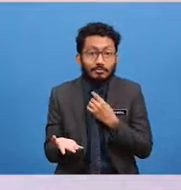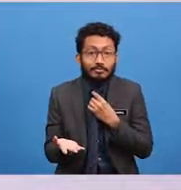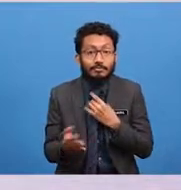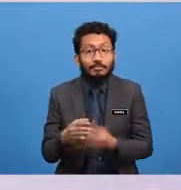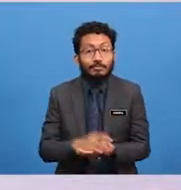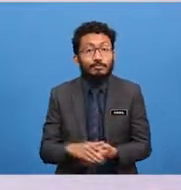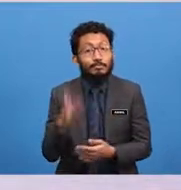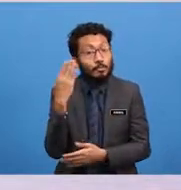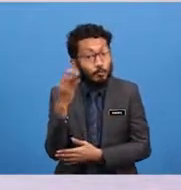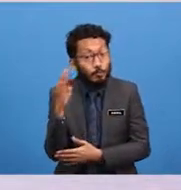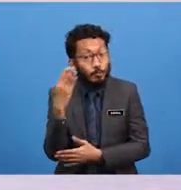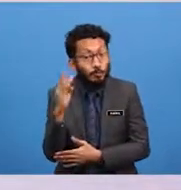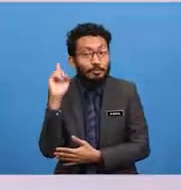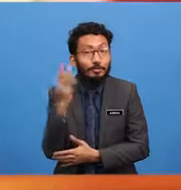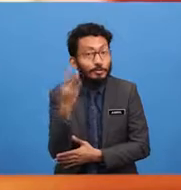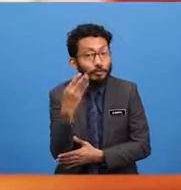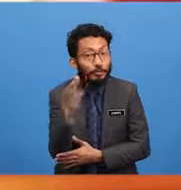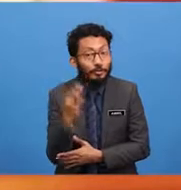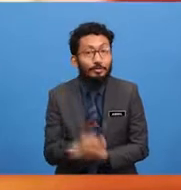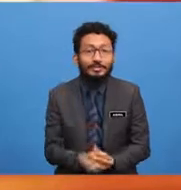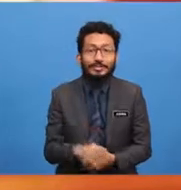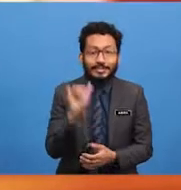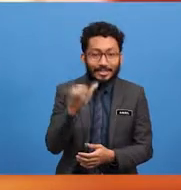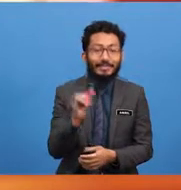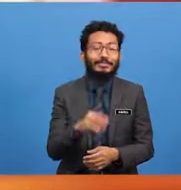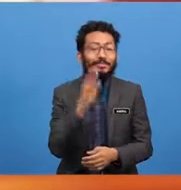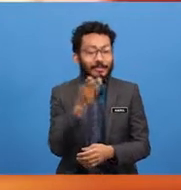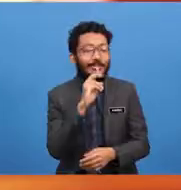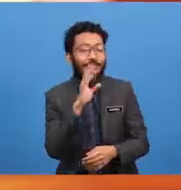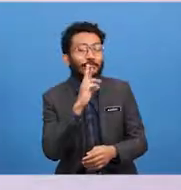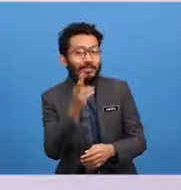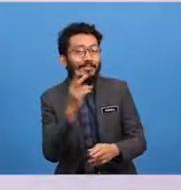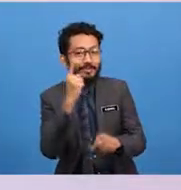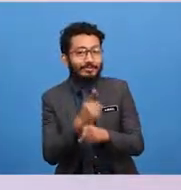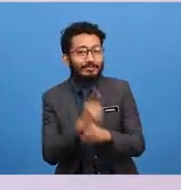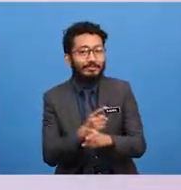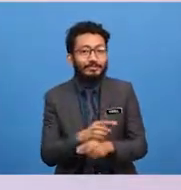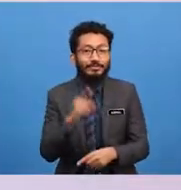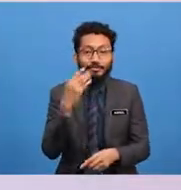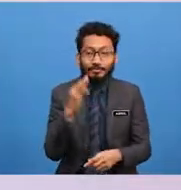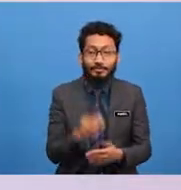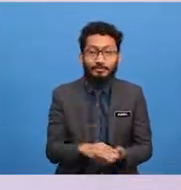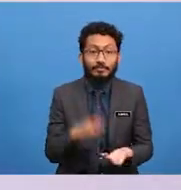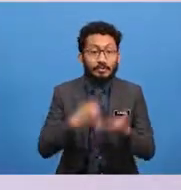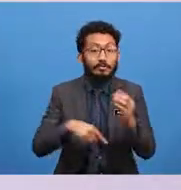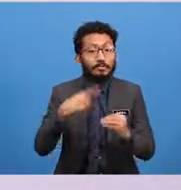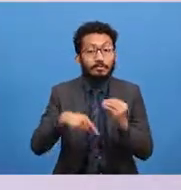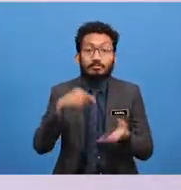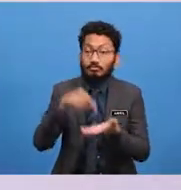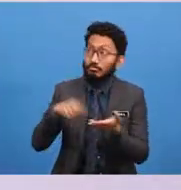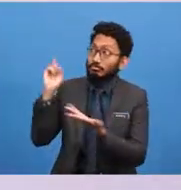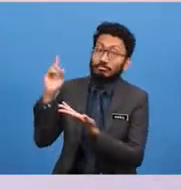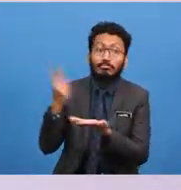It's blue! You are right. It's blue. What about this one,